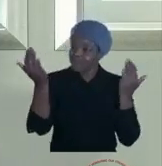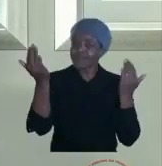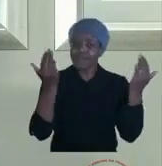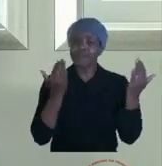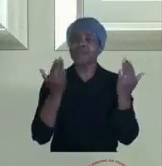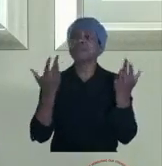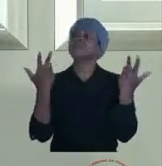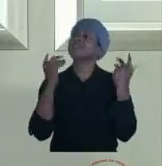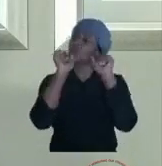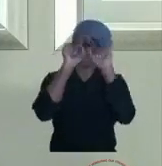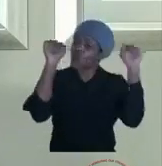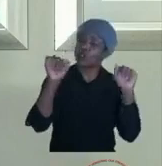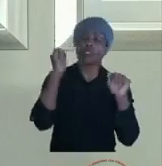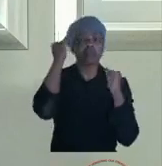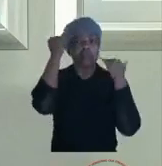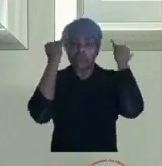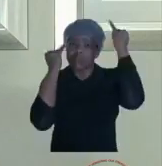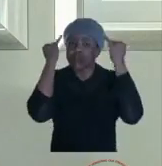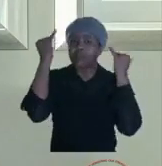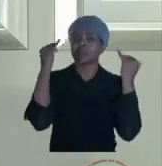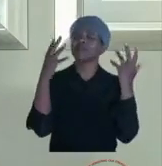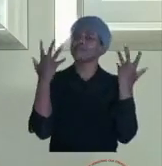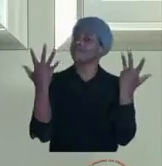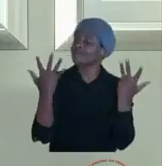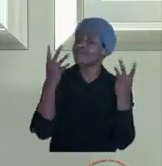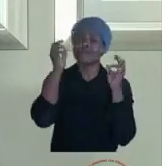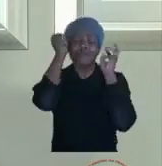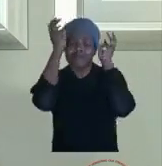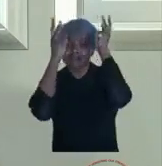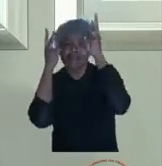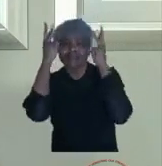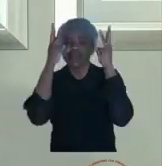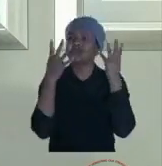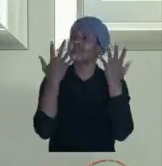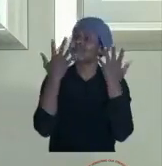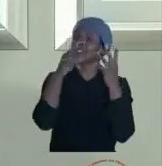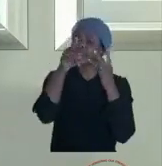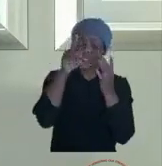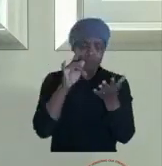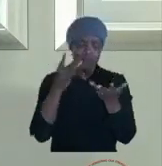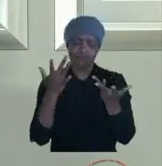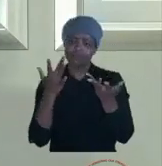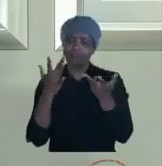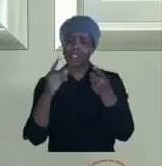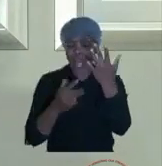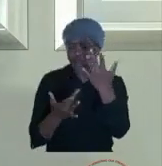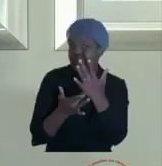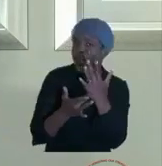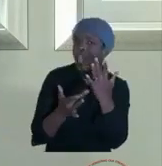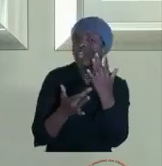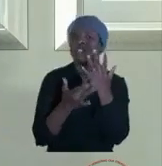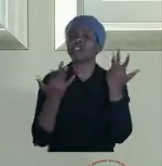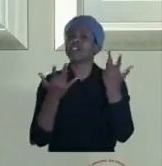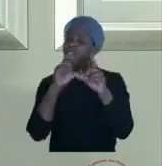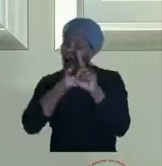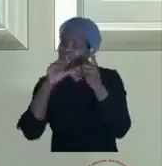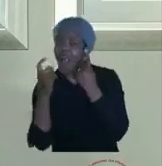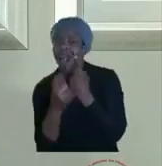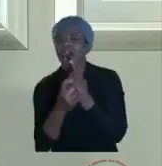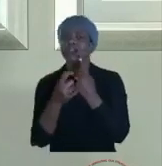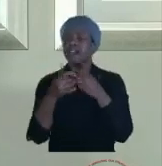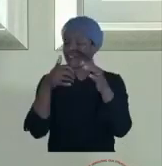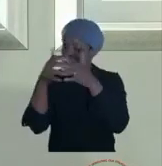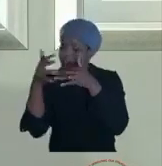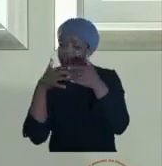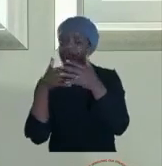How do we use digital platforms to still educate the nation around heritage, culture, and also to